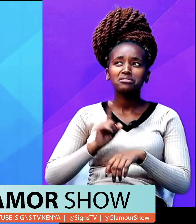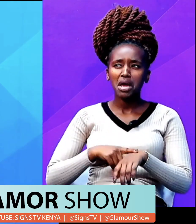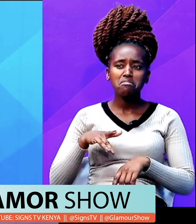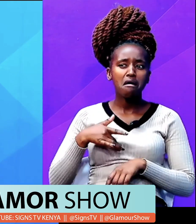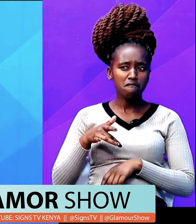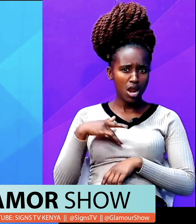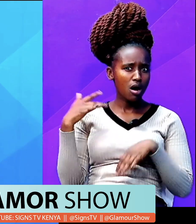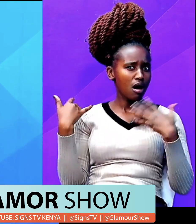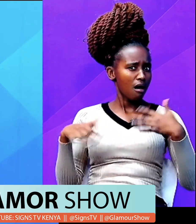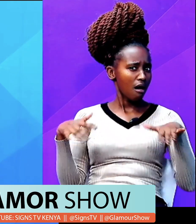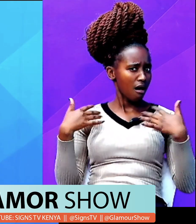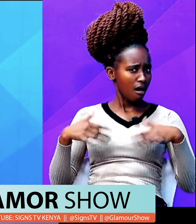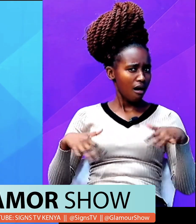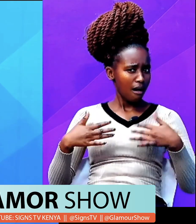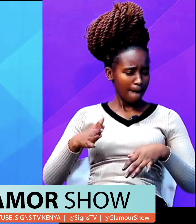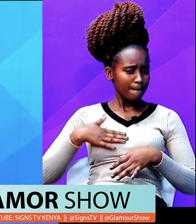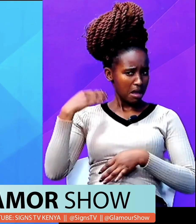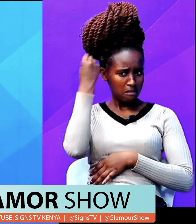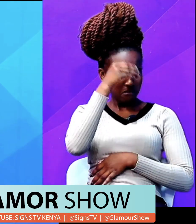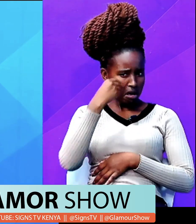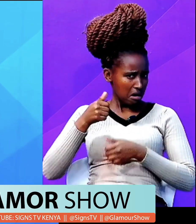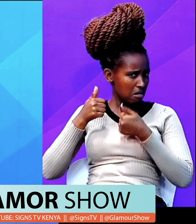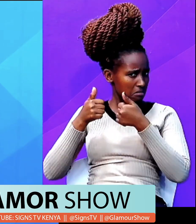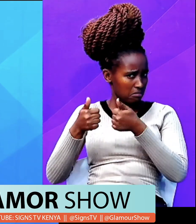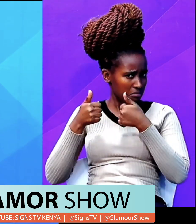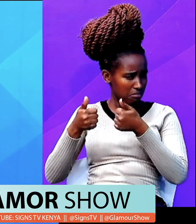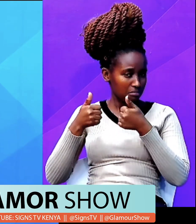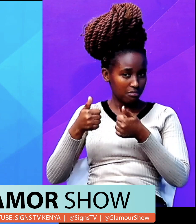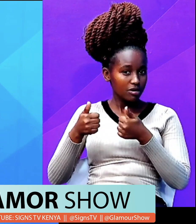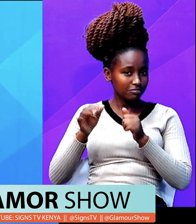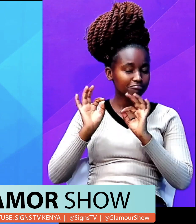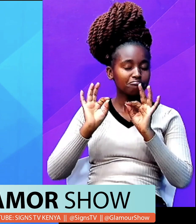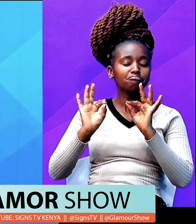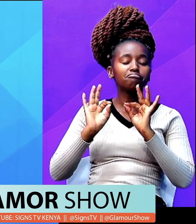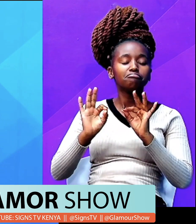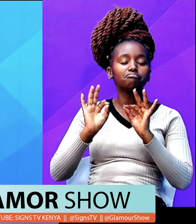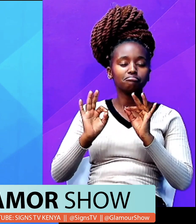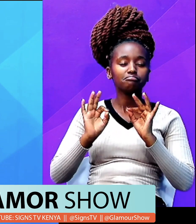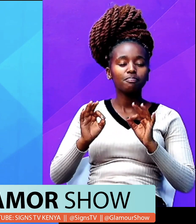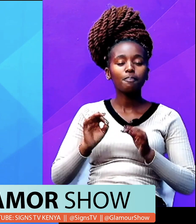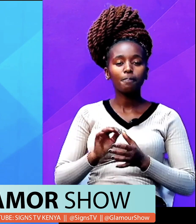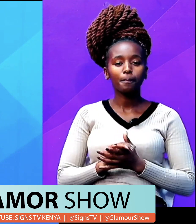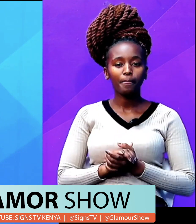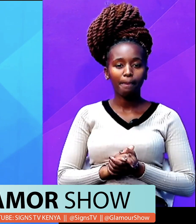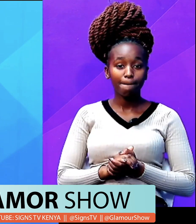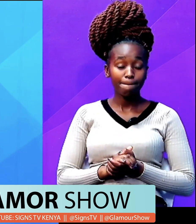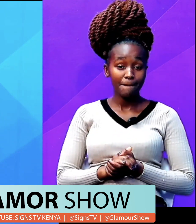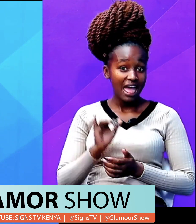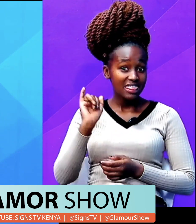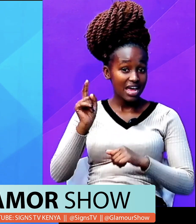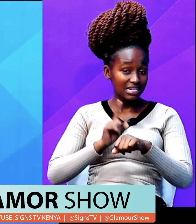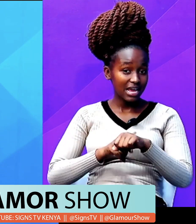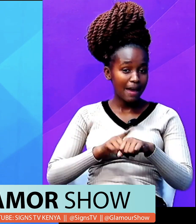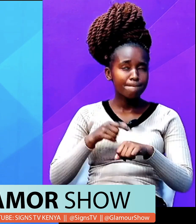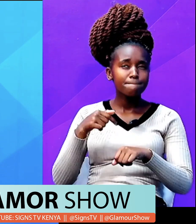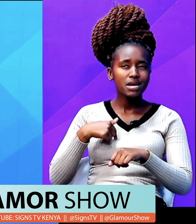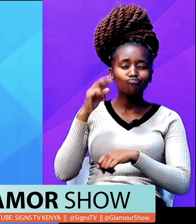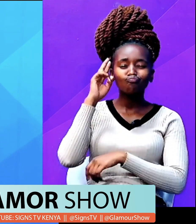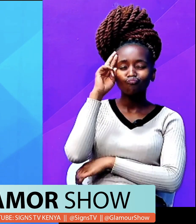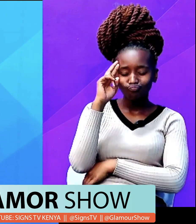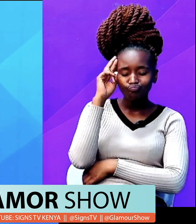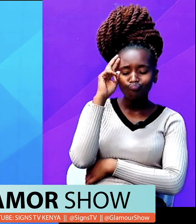this good. That was the question, I'm this good. So that's the time I realized, by the way, I